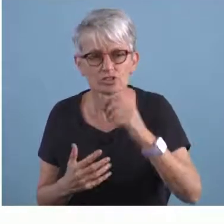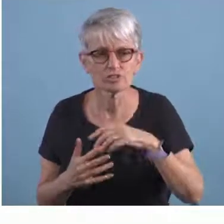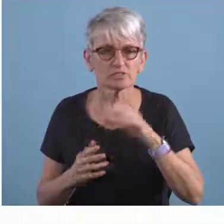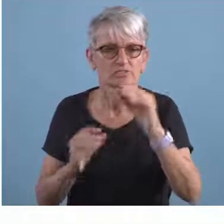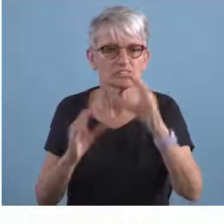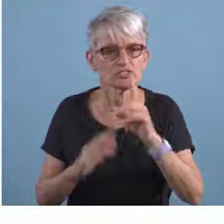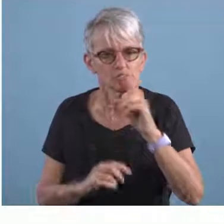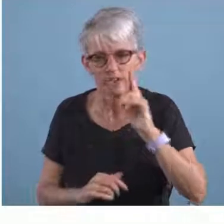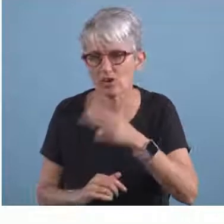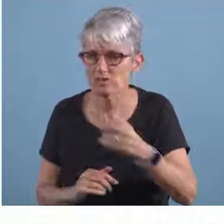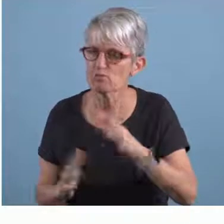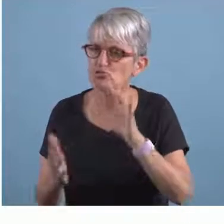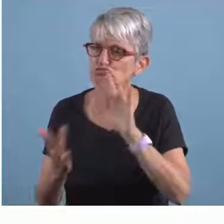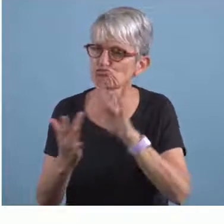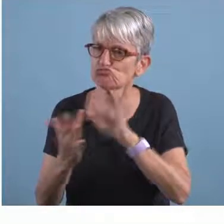deaf, hard of hearing.